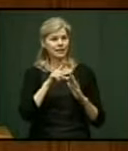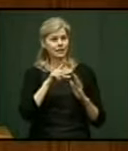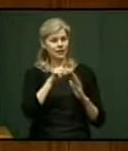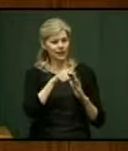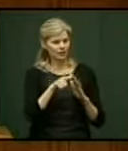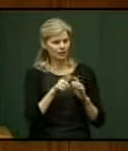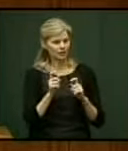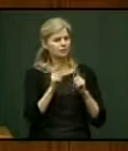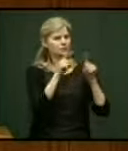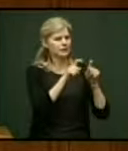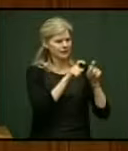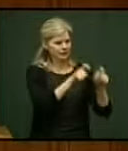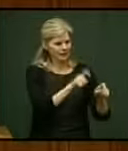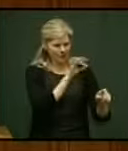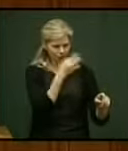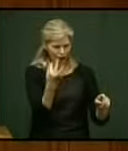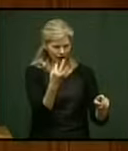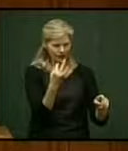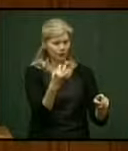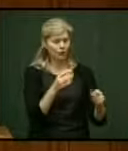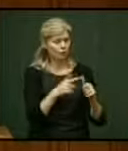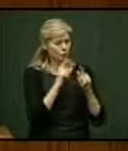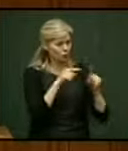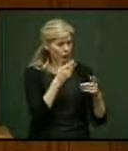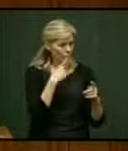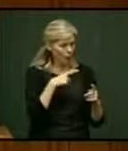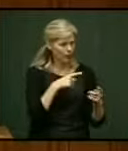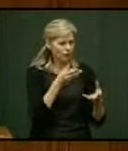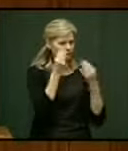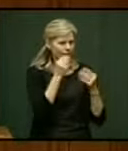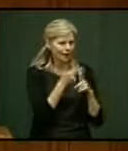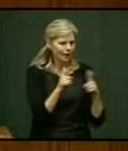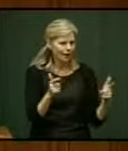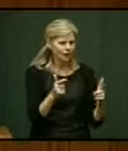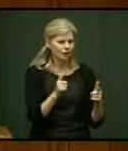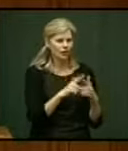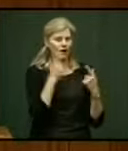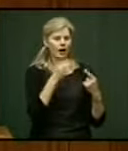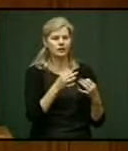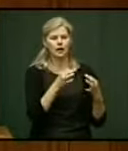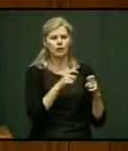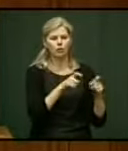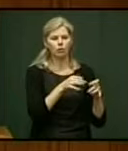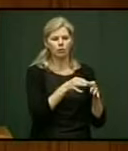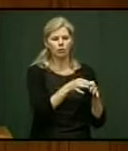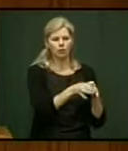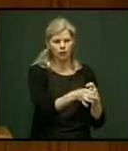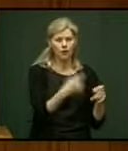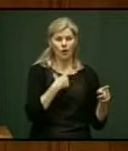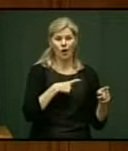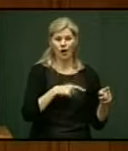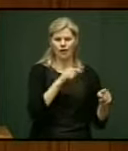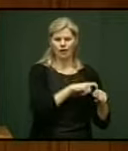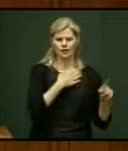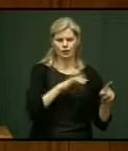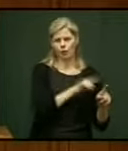language, but I stayed because I could not bear to return to a country engaged in the futile and destructive wars championed by